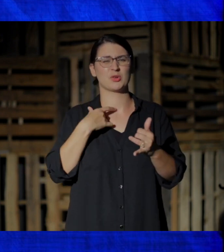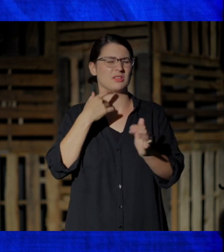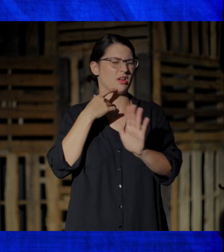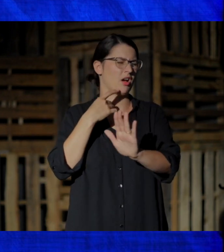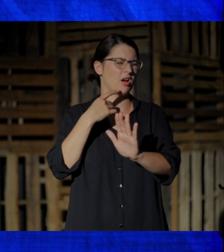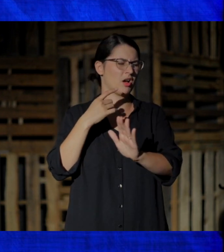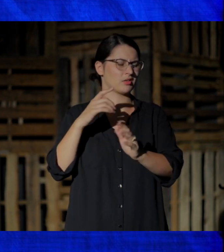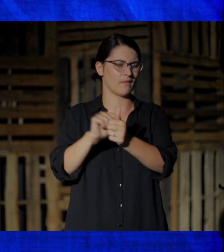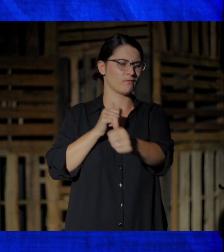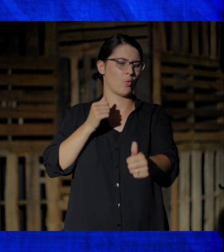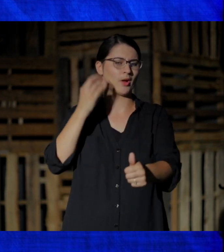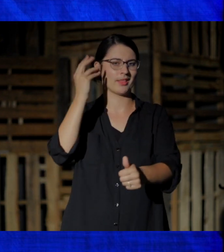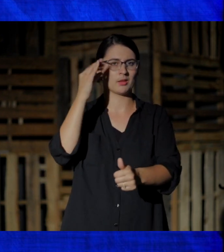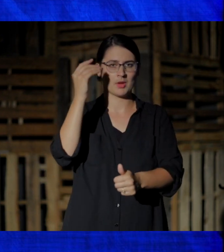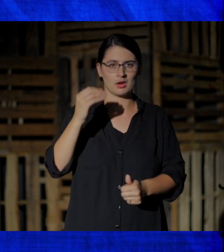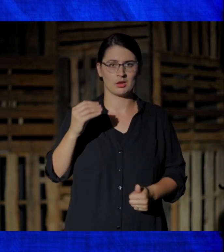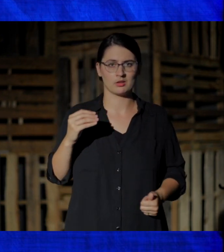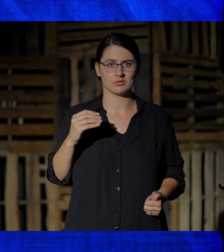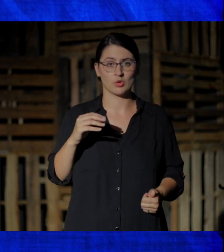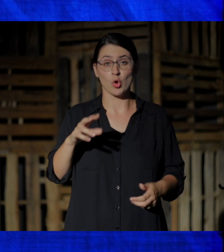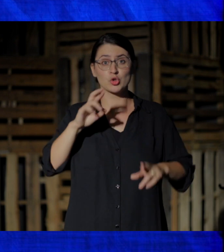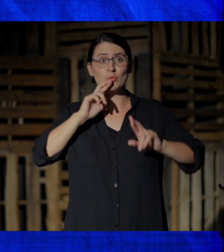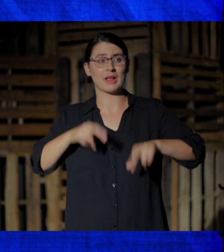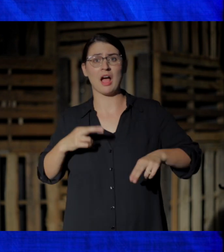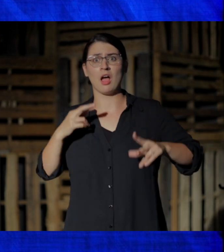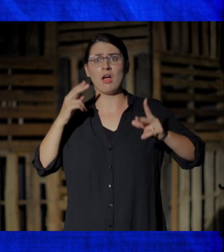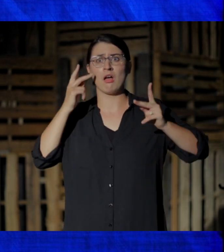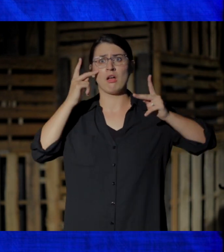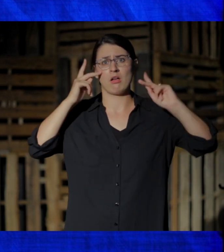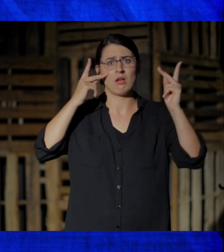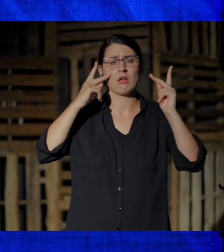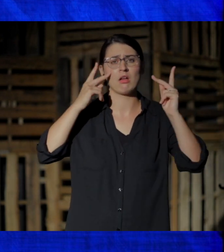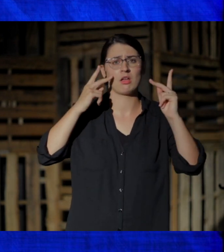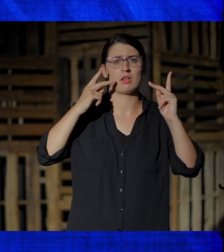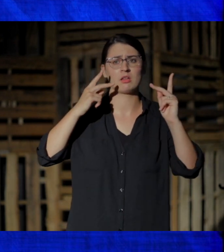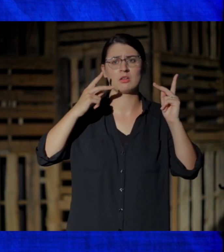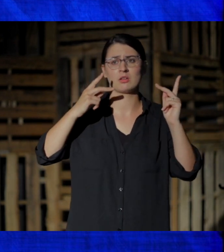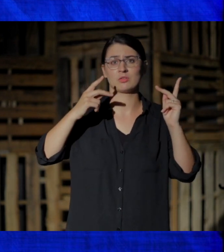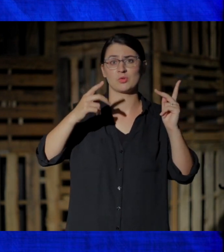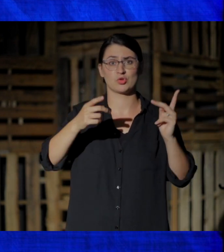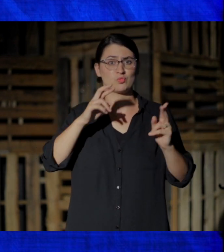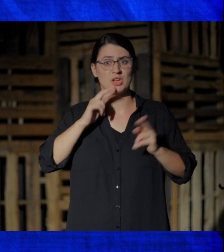in hysteria? Or are you reacting in just suppression?